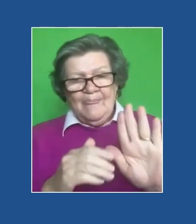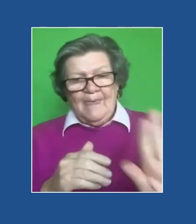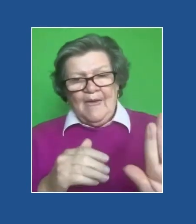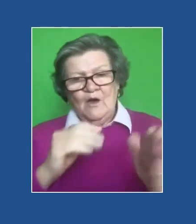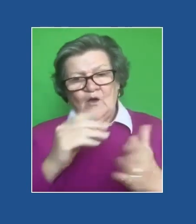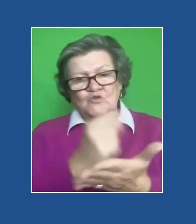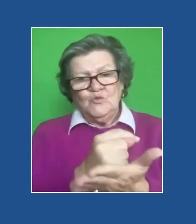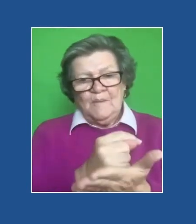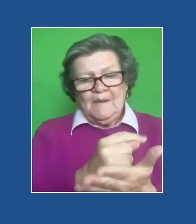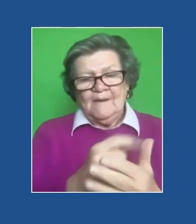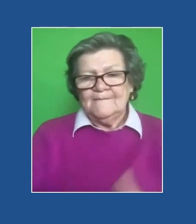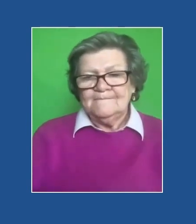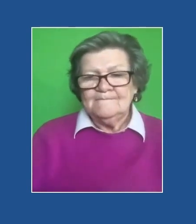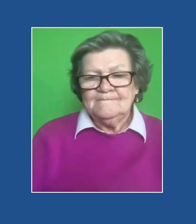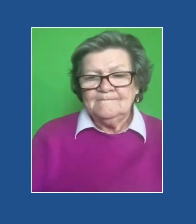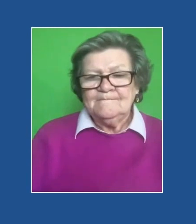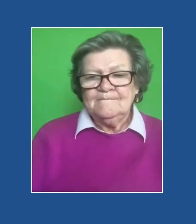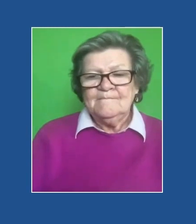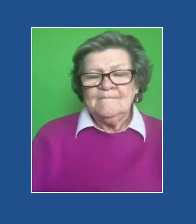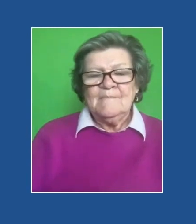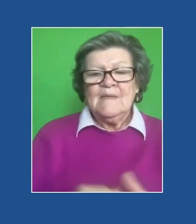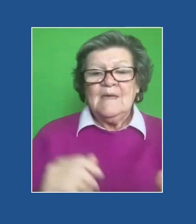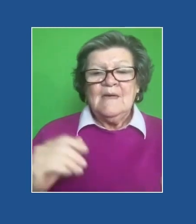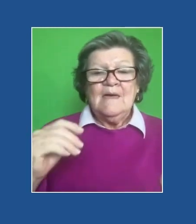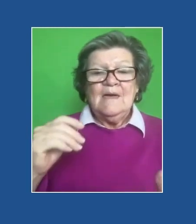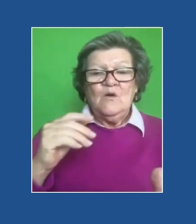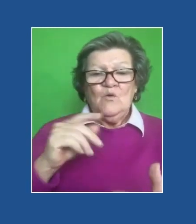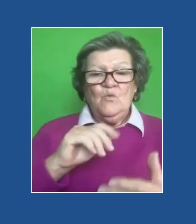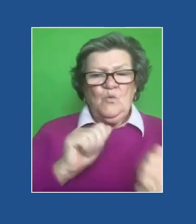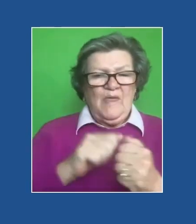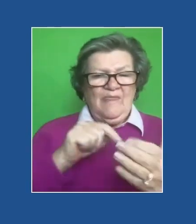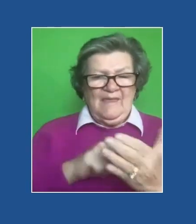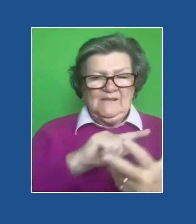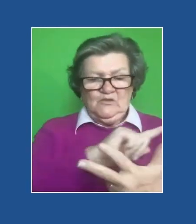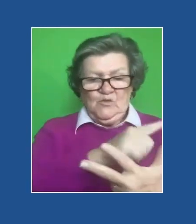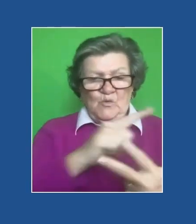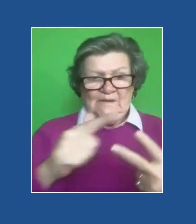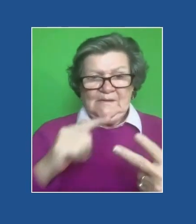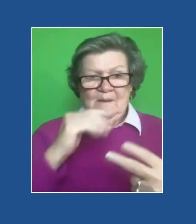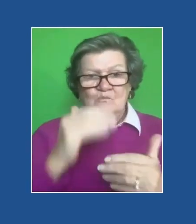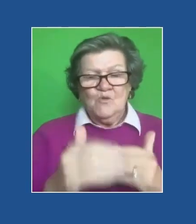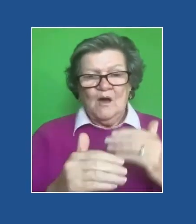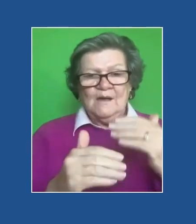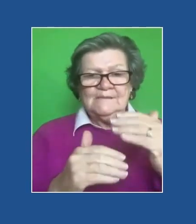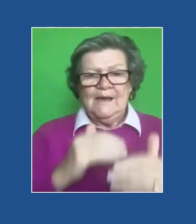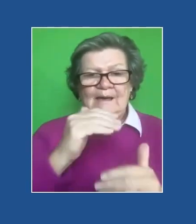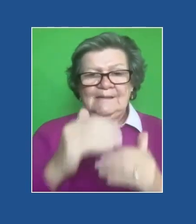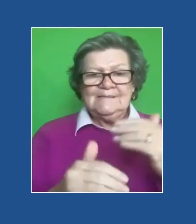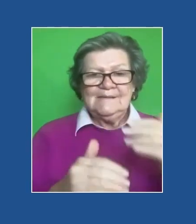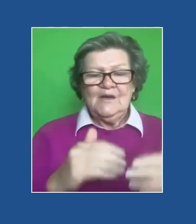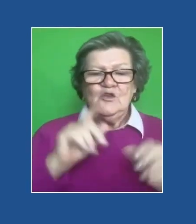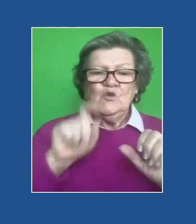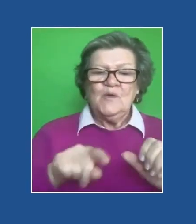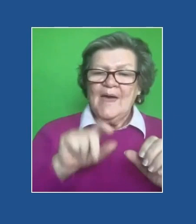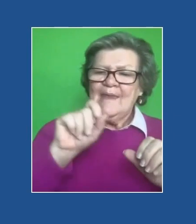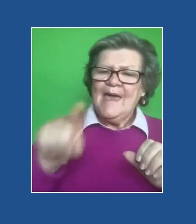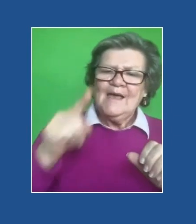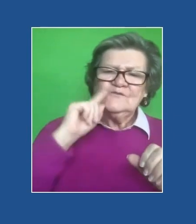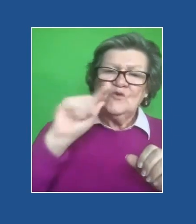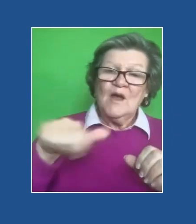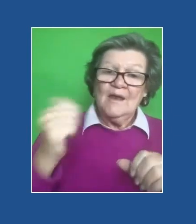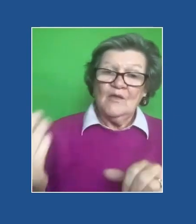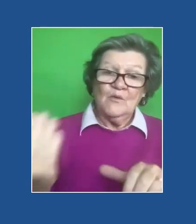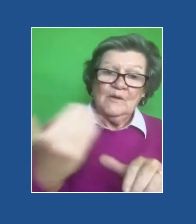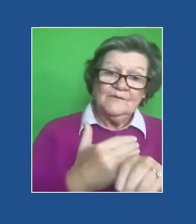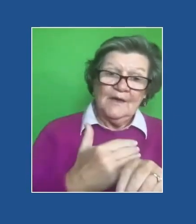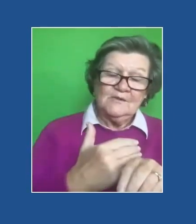And through this process of collect, share, and act, MBC has an enormous potential to act as another intervention that we can use